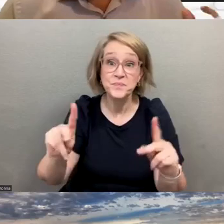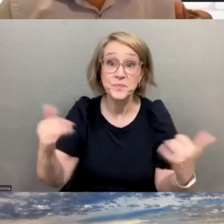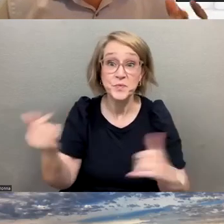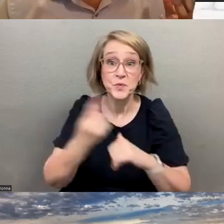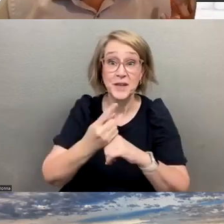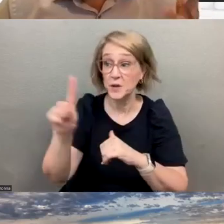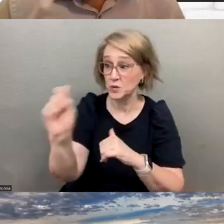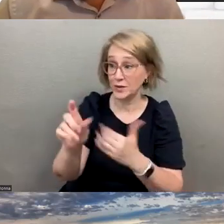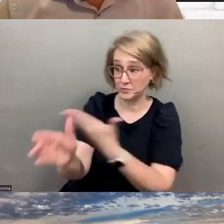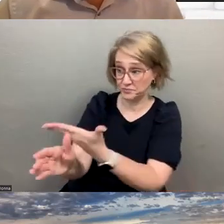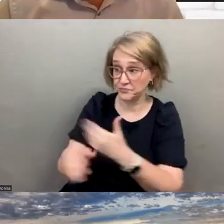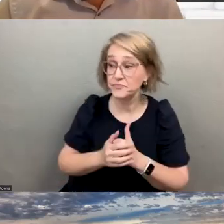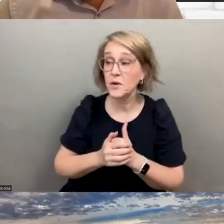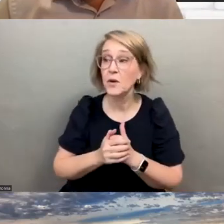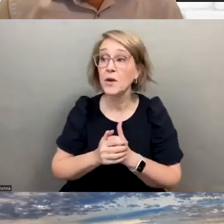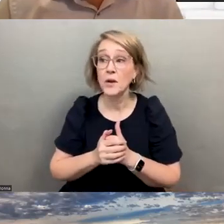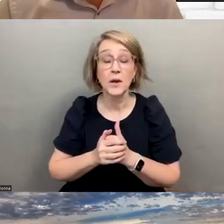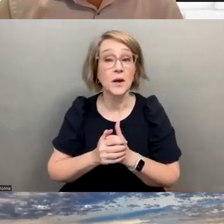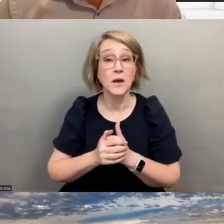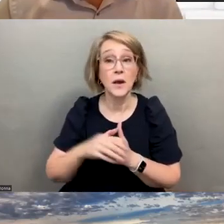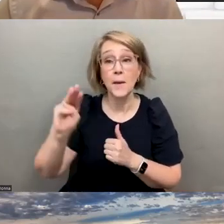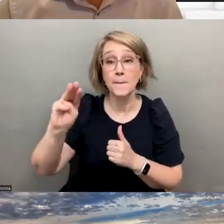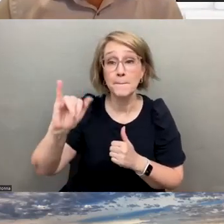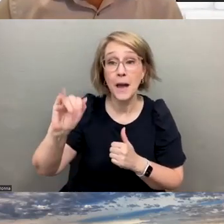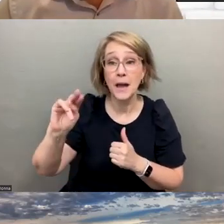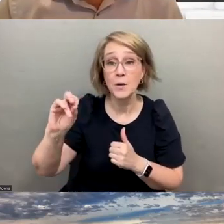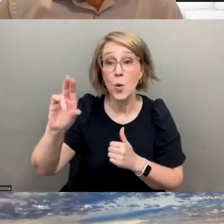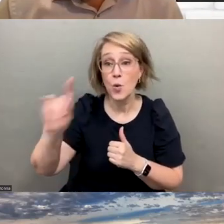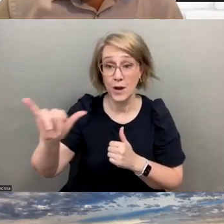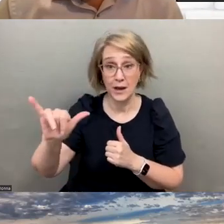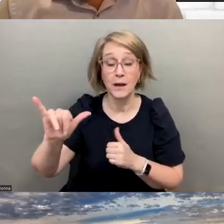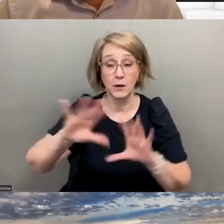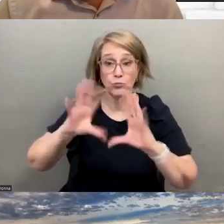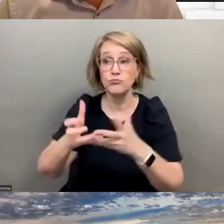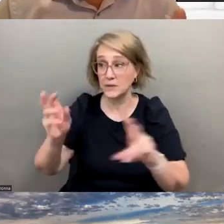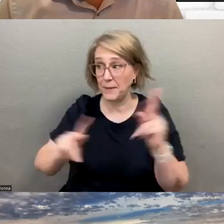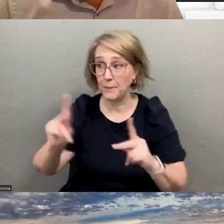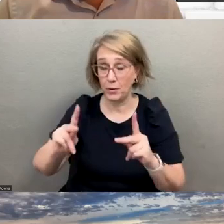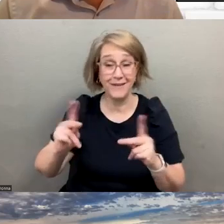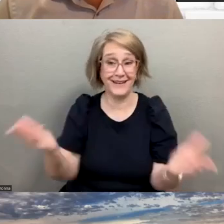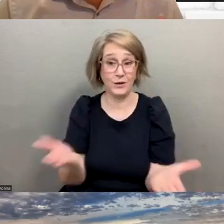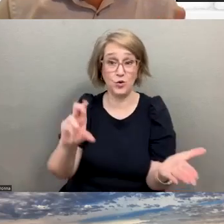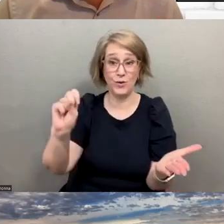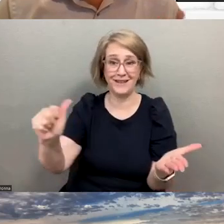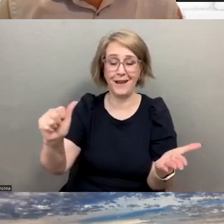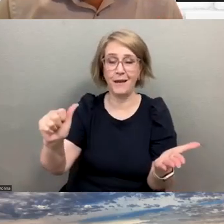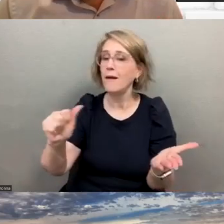minority populations in the United States are less likely to receive mental health services. Now, according to SAMHSA